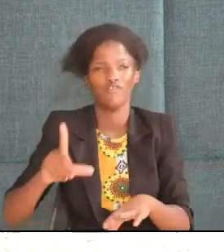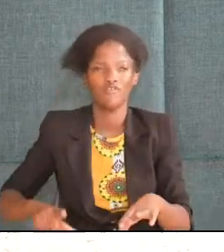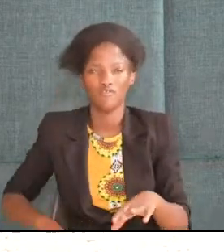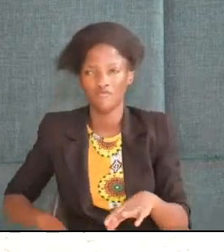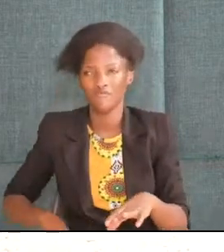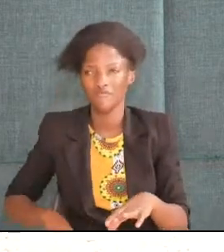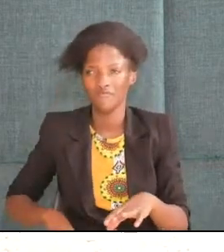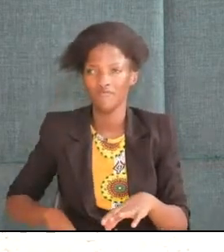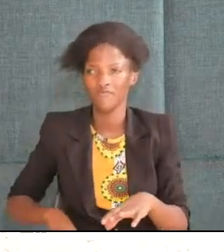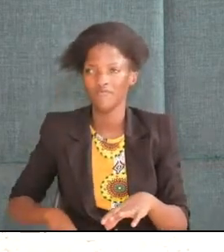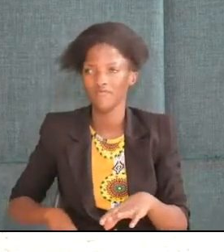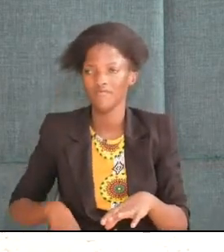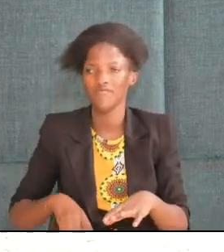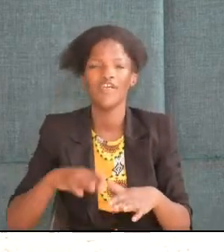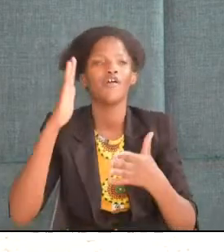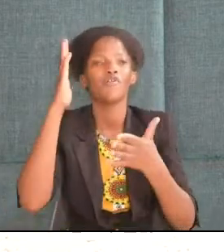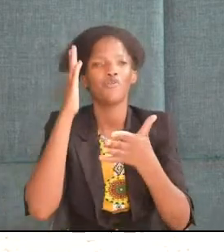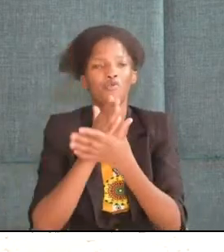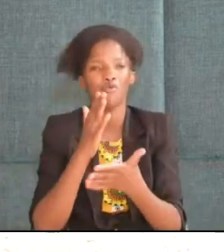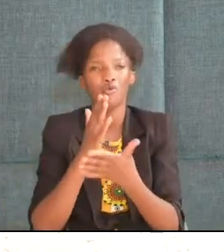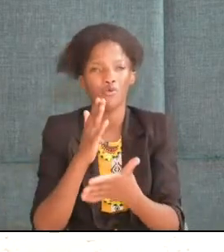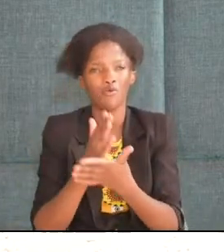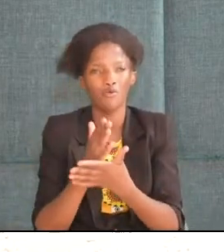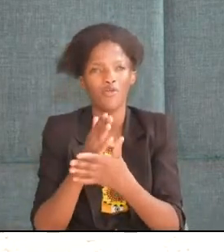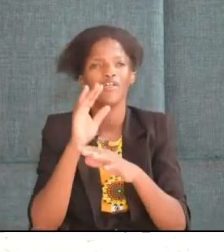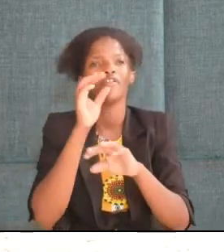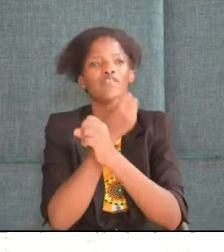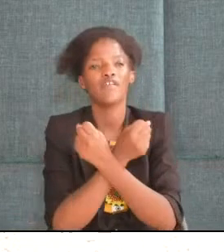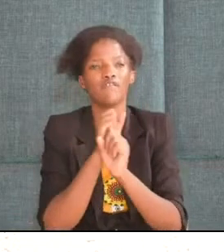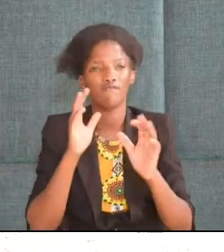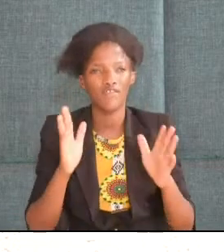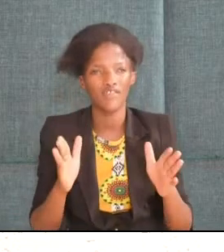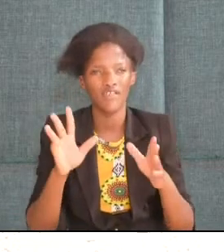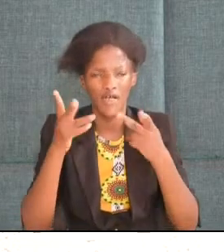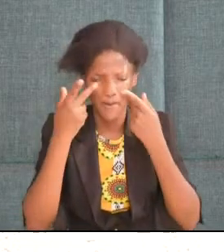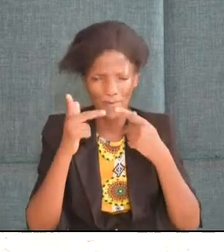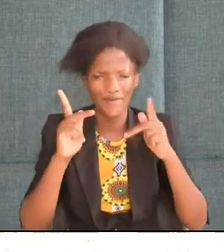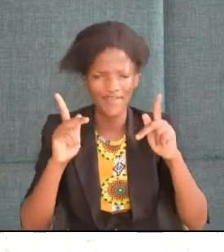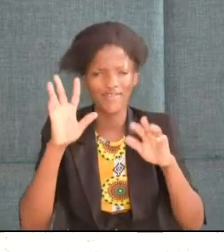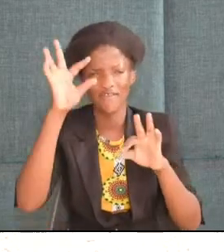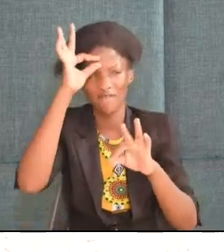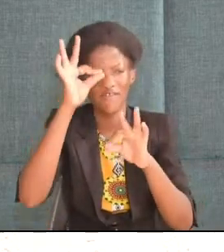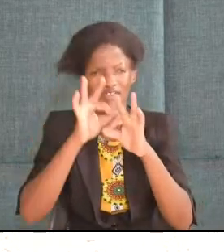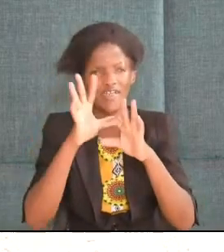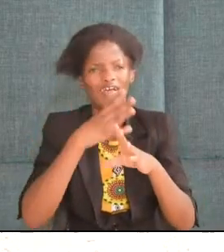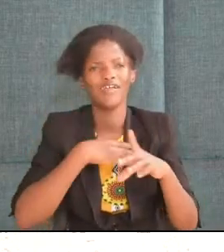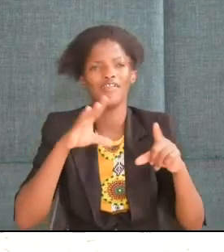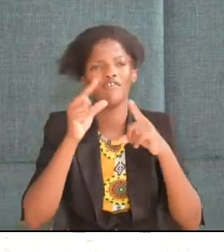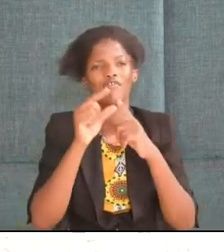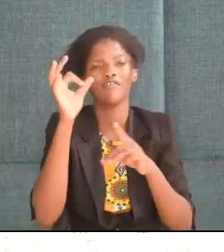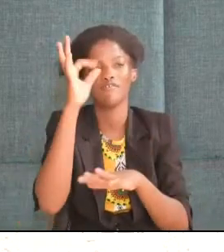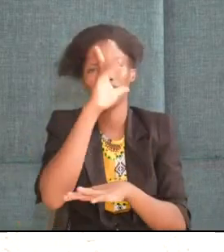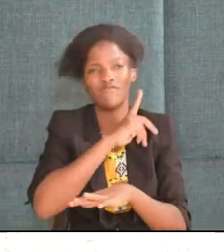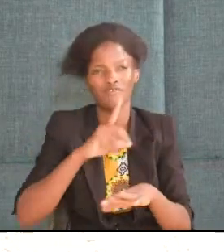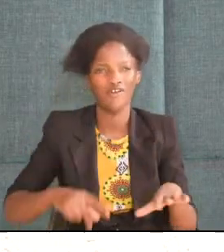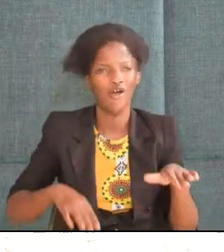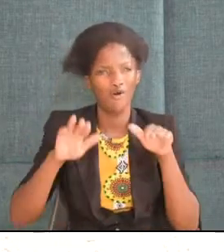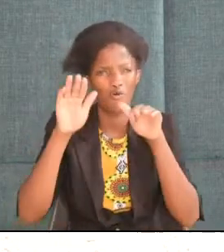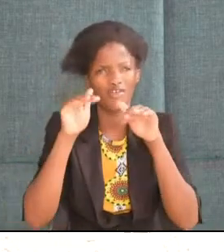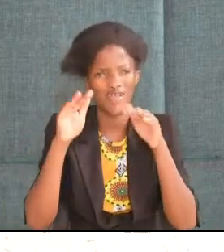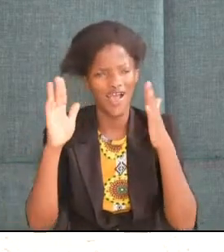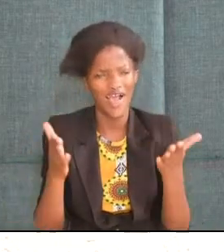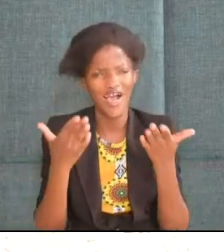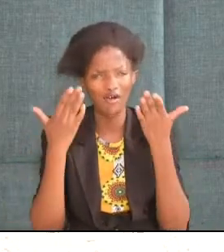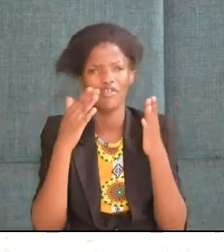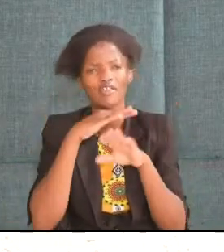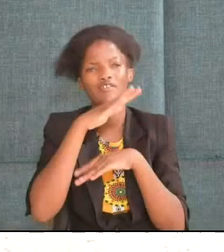Cool. Truth, salvation, peace, faith, and the word of God. Wait. How